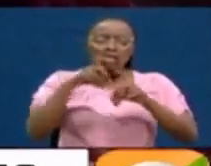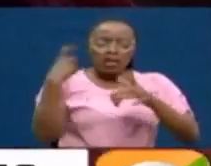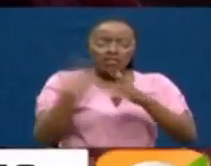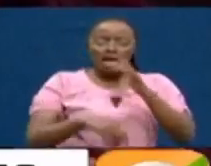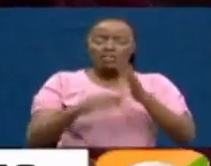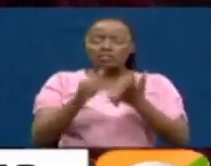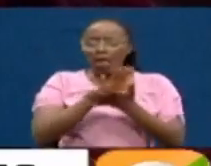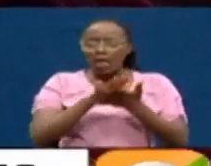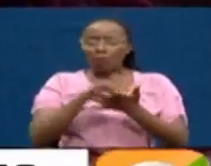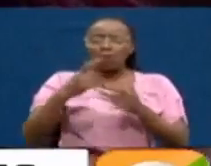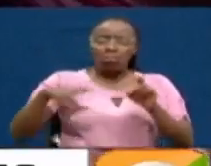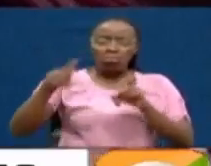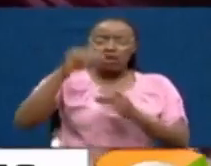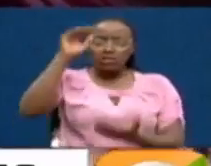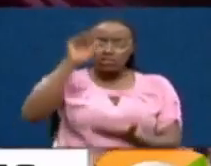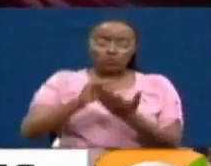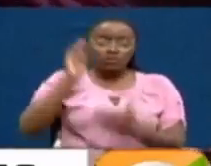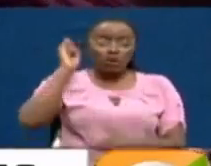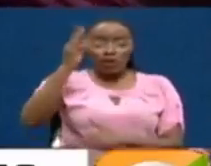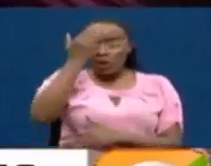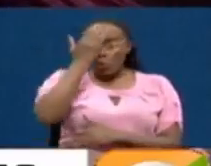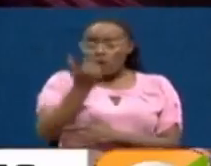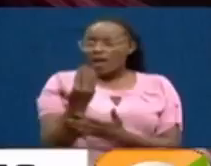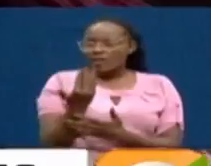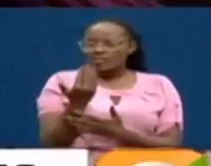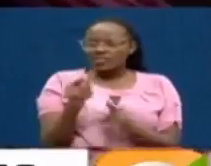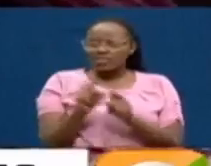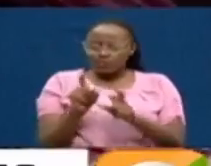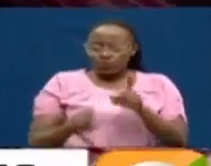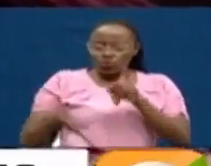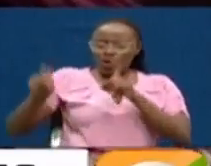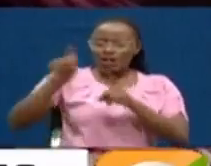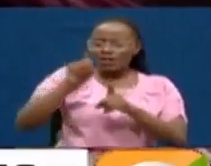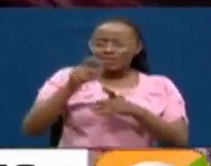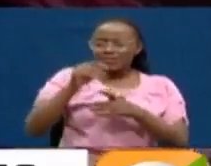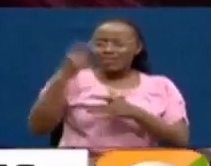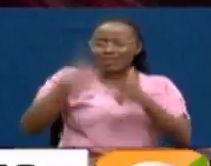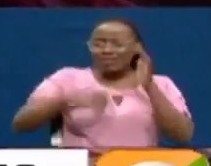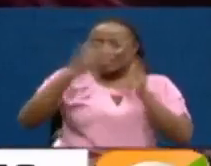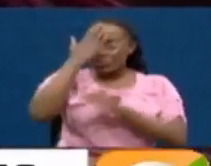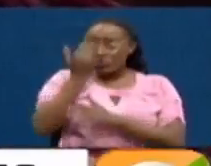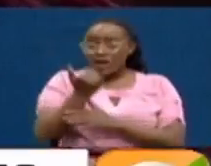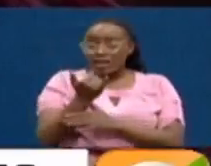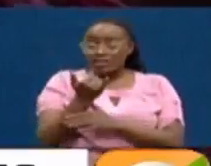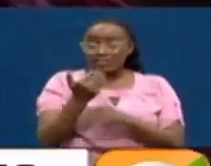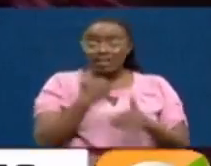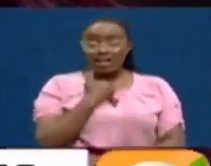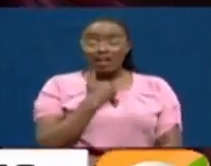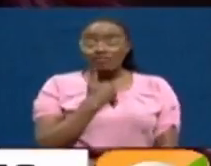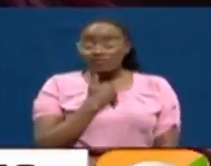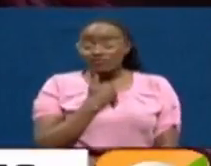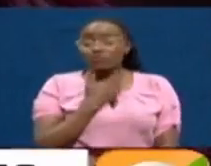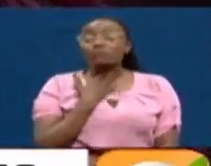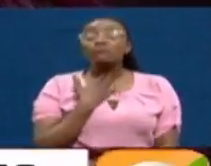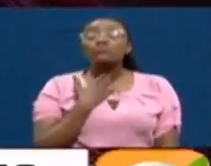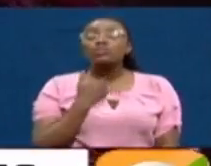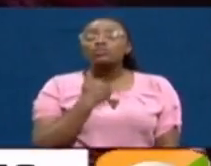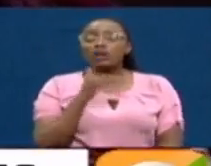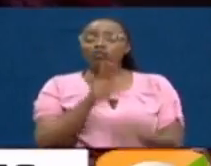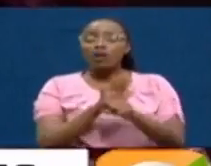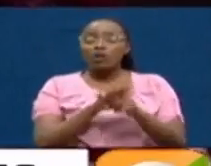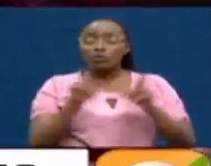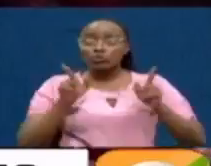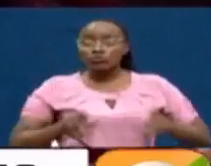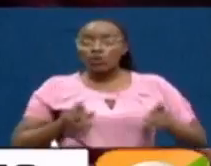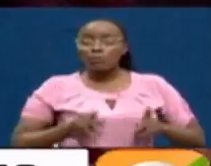we are increasing the tax base, is going to reduce. Because what is the essence of increasing the tax base? We increase the tax base because we want to have as many people on